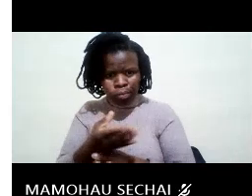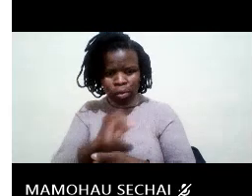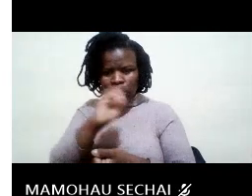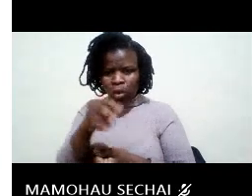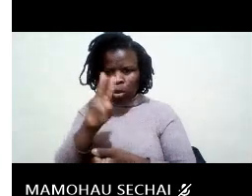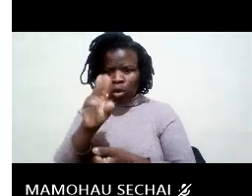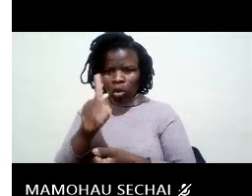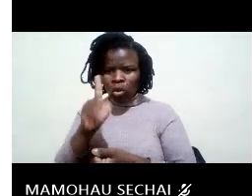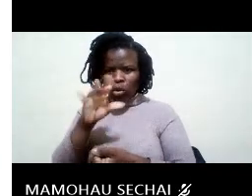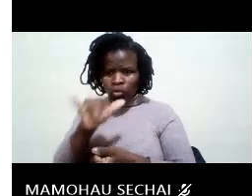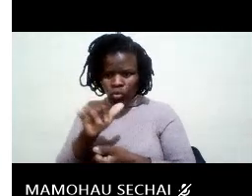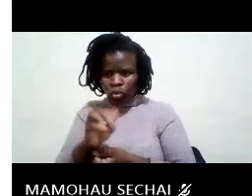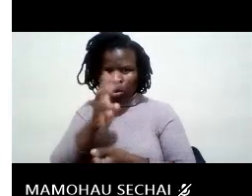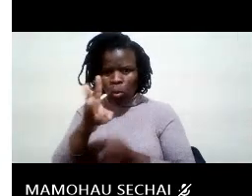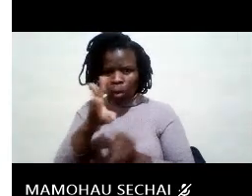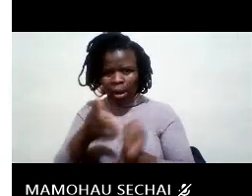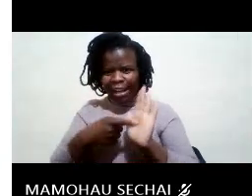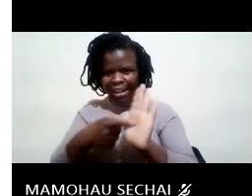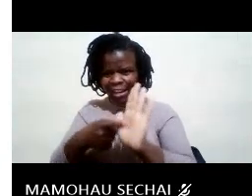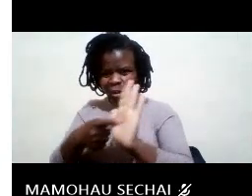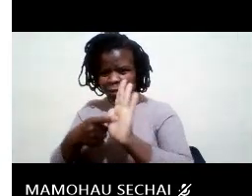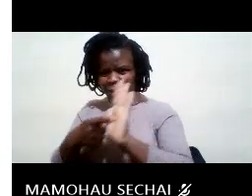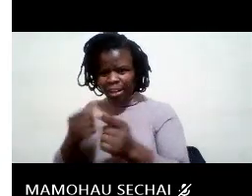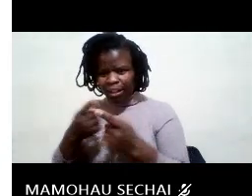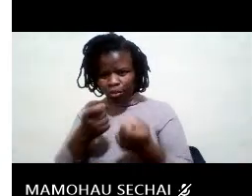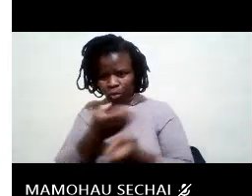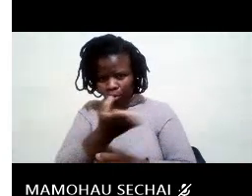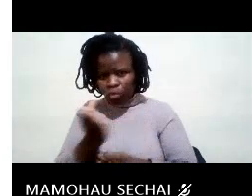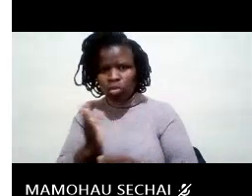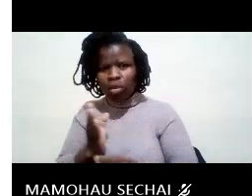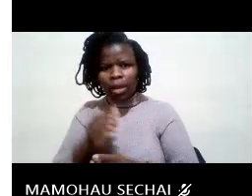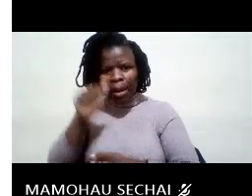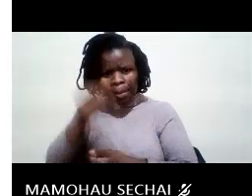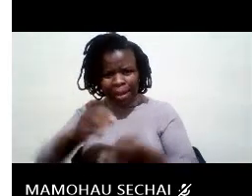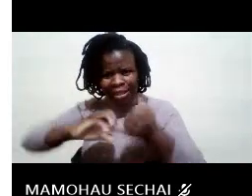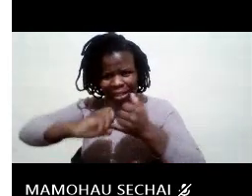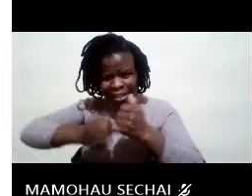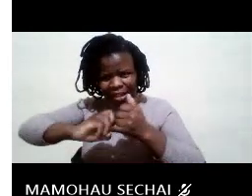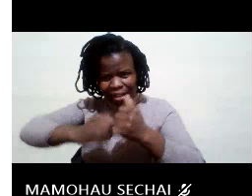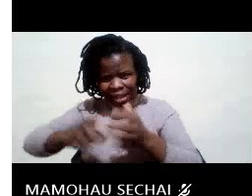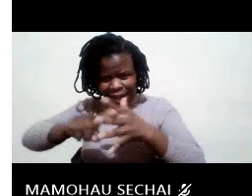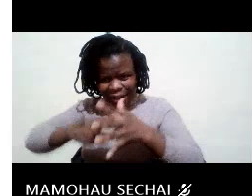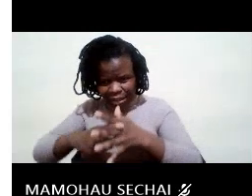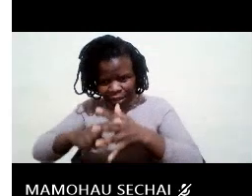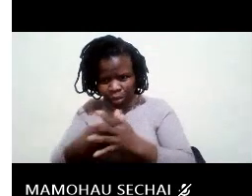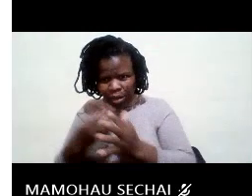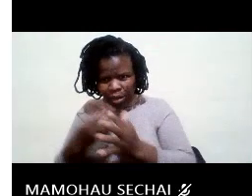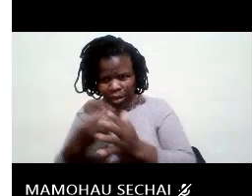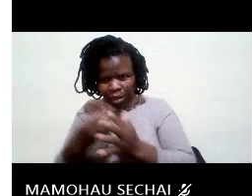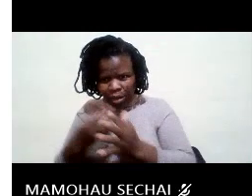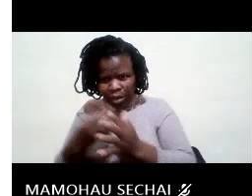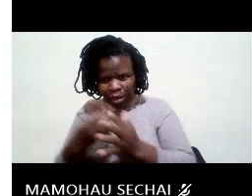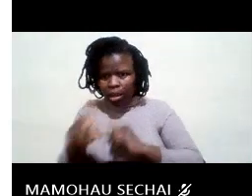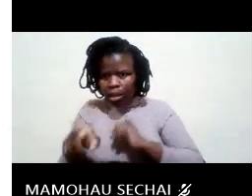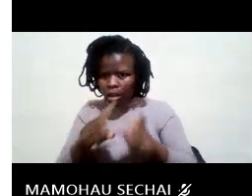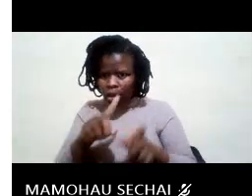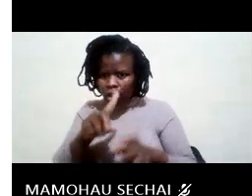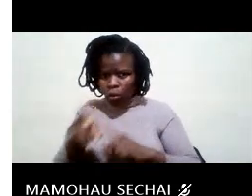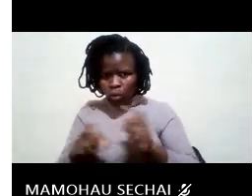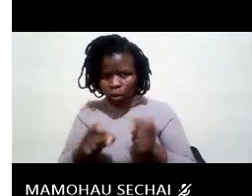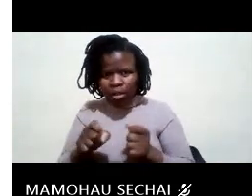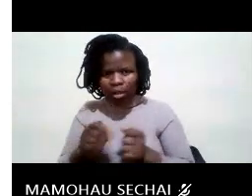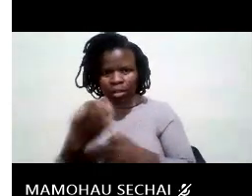them. When you reflect on them, you try and respond to these 3 questions. So you explore the links between their arguments and the reading